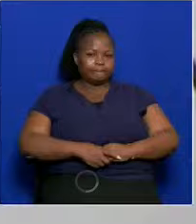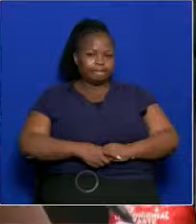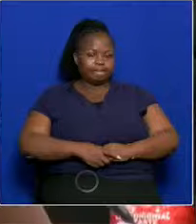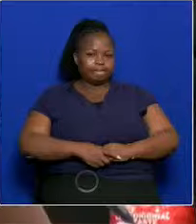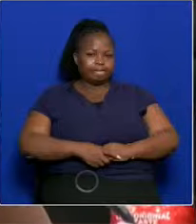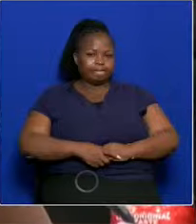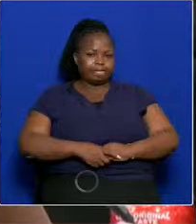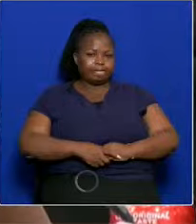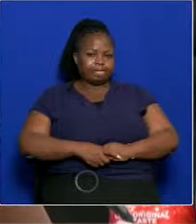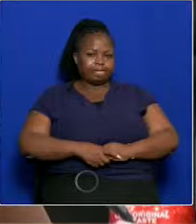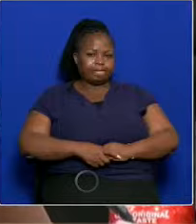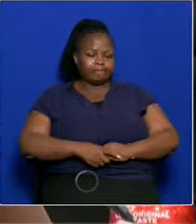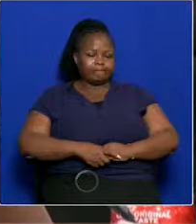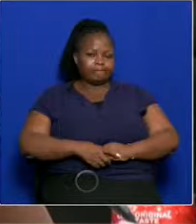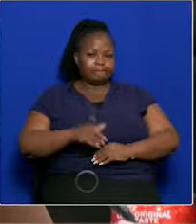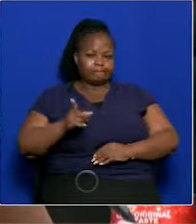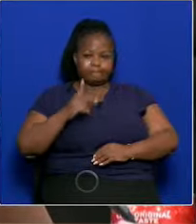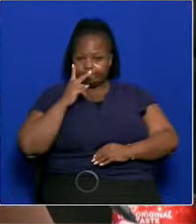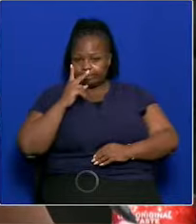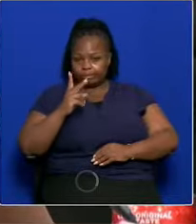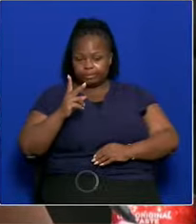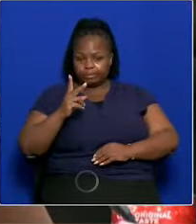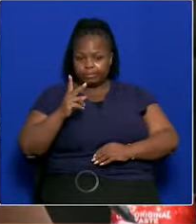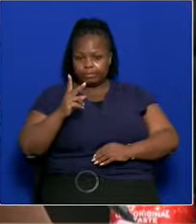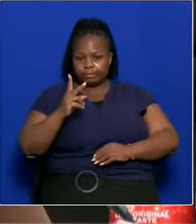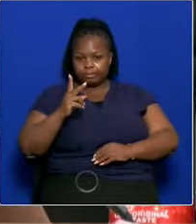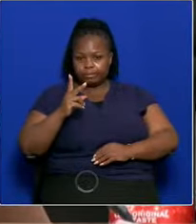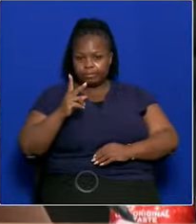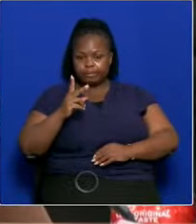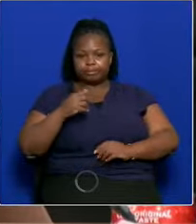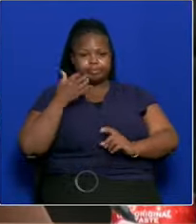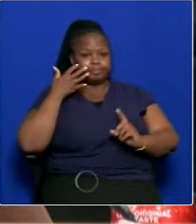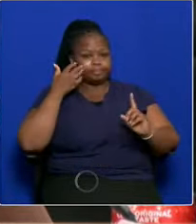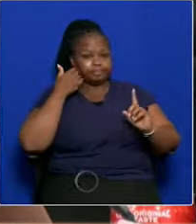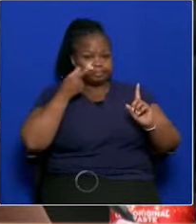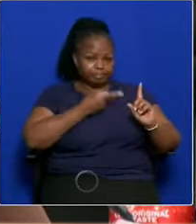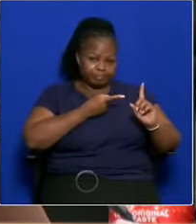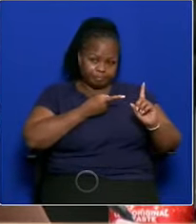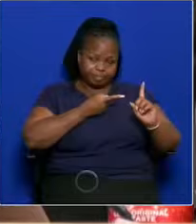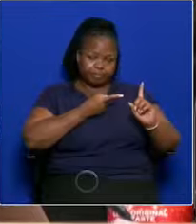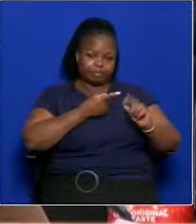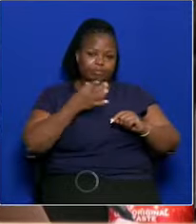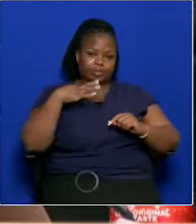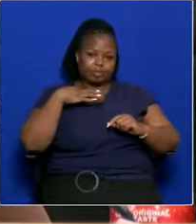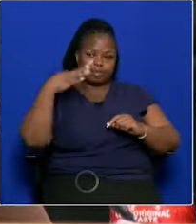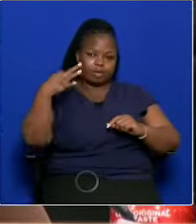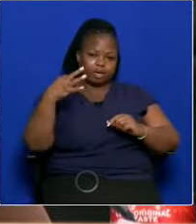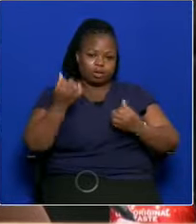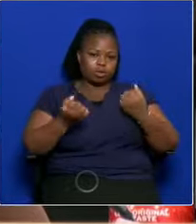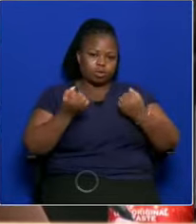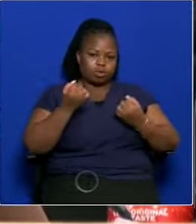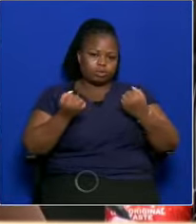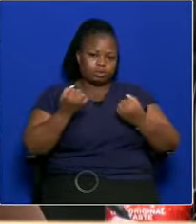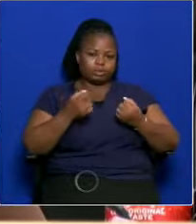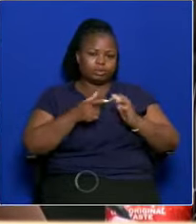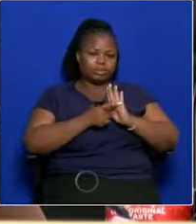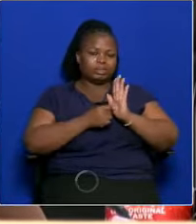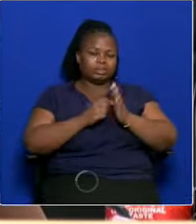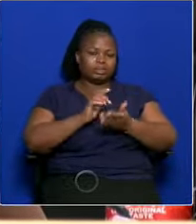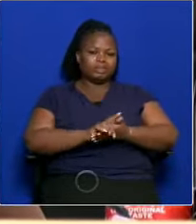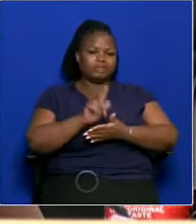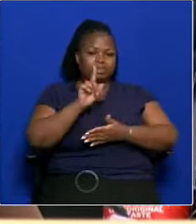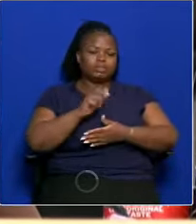You'll see there that Mr. Matlala initiated an urgent application on the 17th of December,